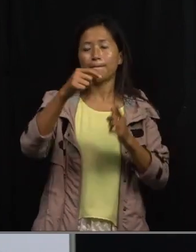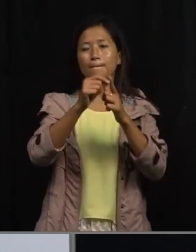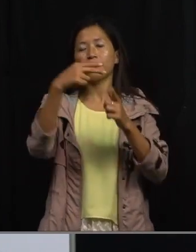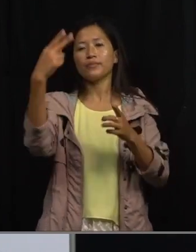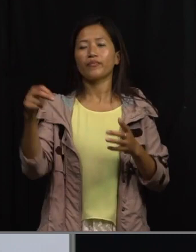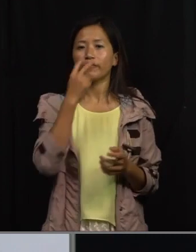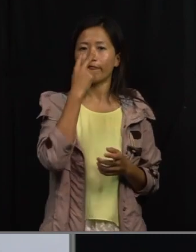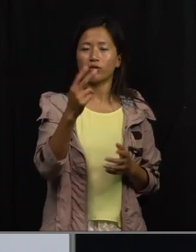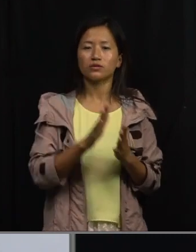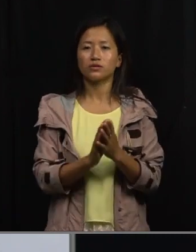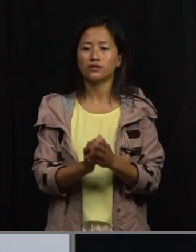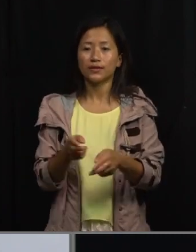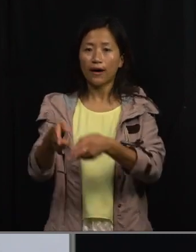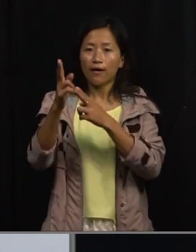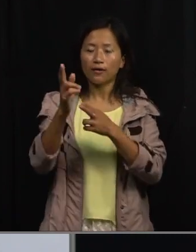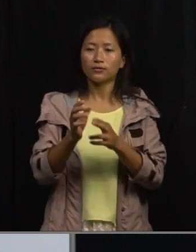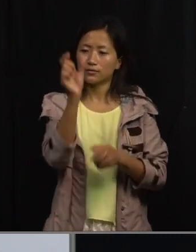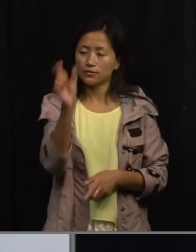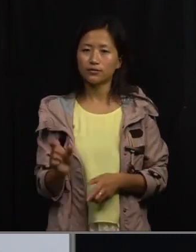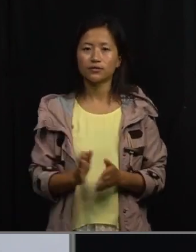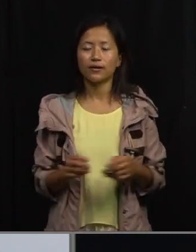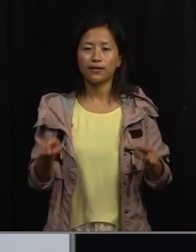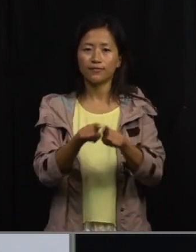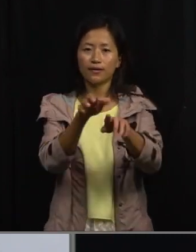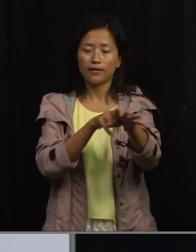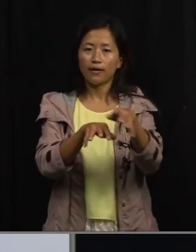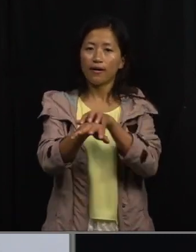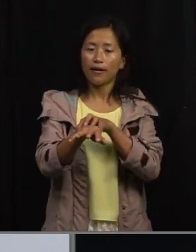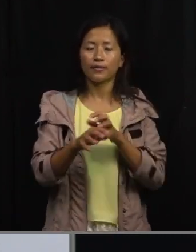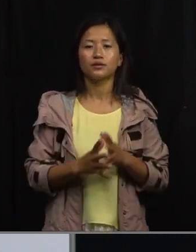it focused on the hunters and the animals.